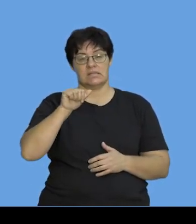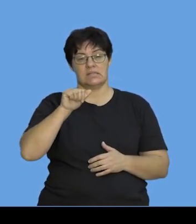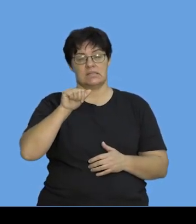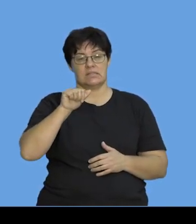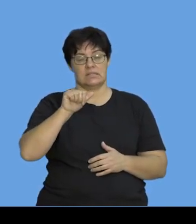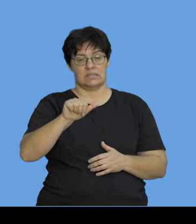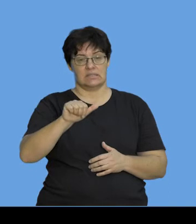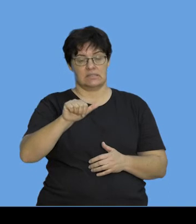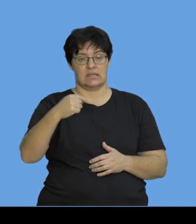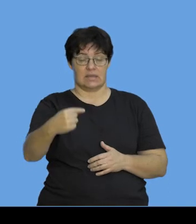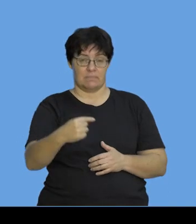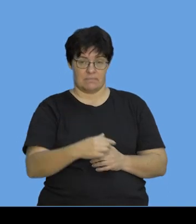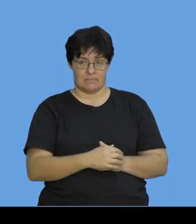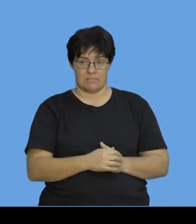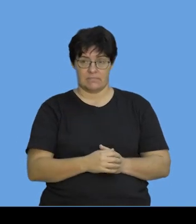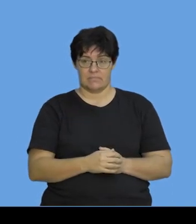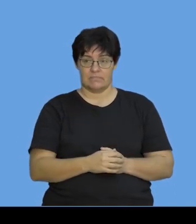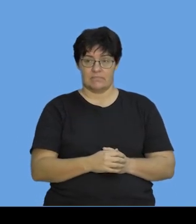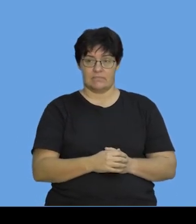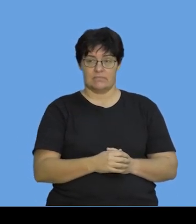grams, 625, okay? So it's